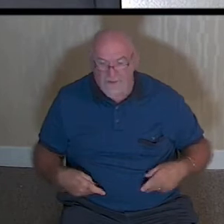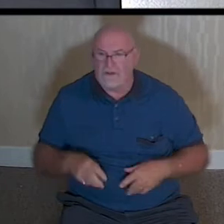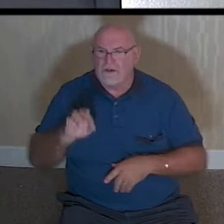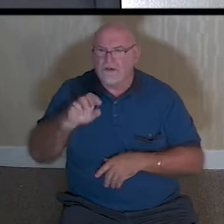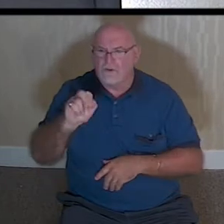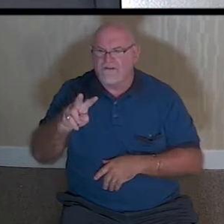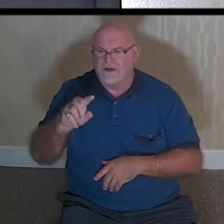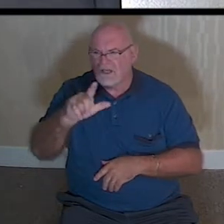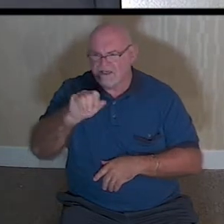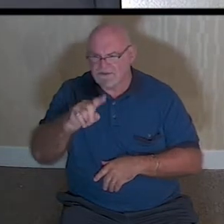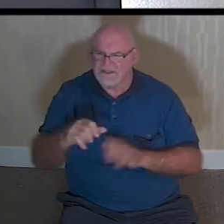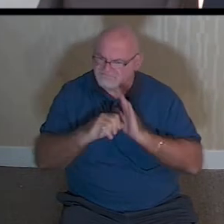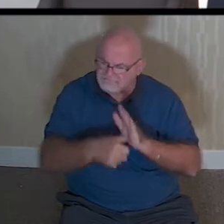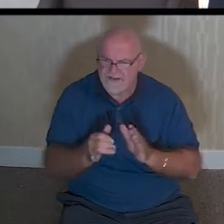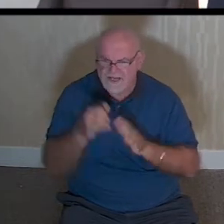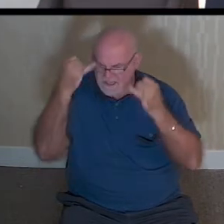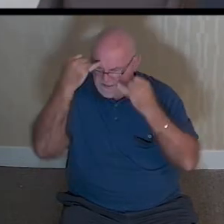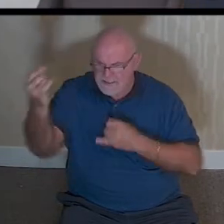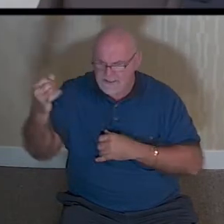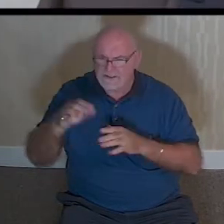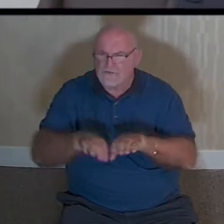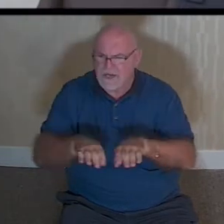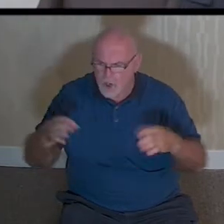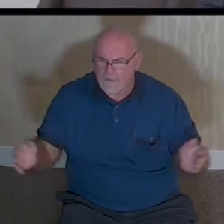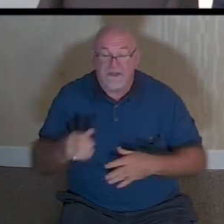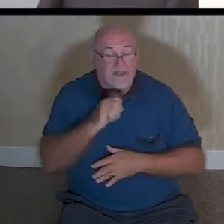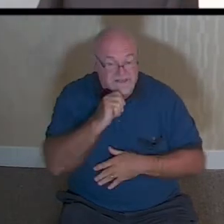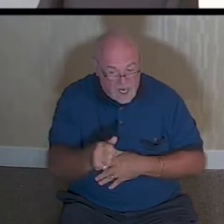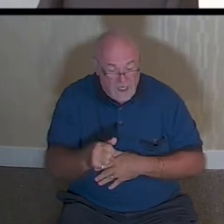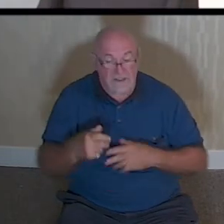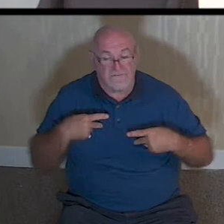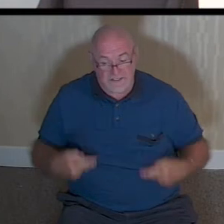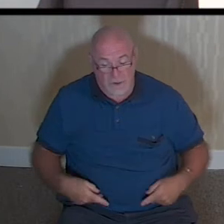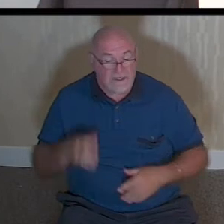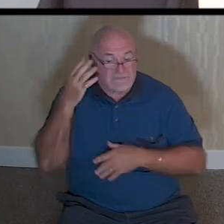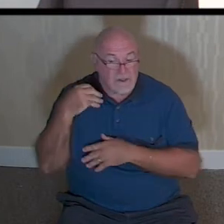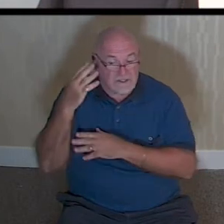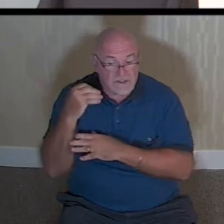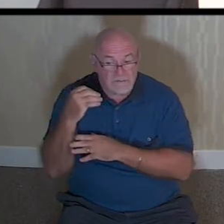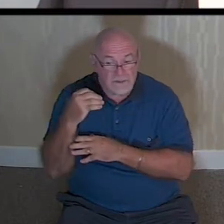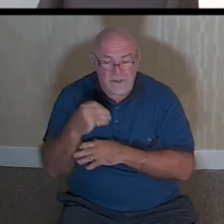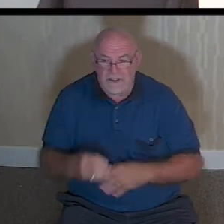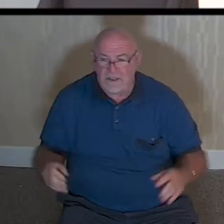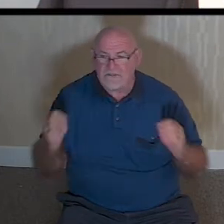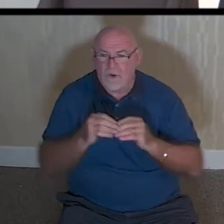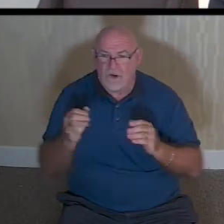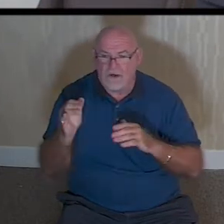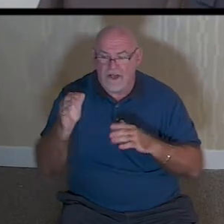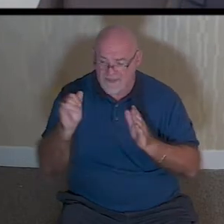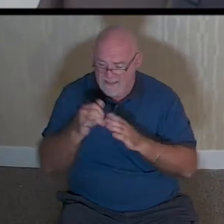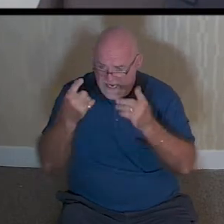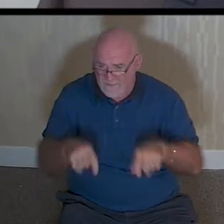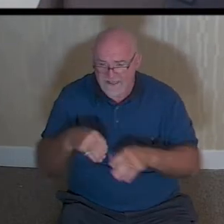Elizabeth would stress this idea, to be open to the non-physical experiences. There's more that's going on in your